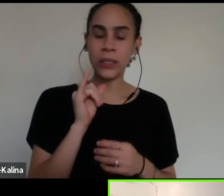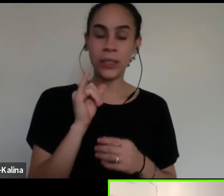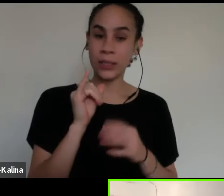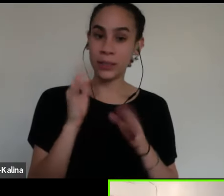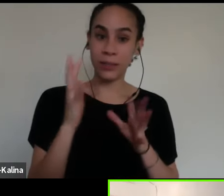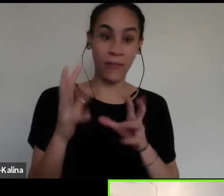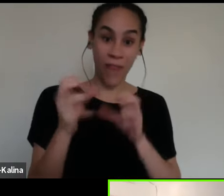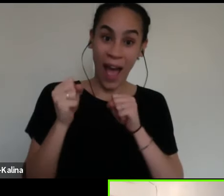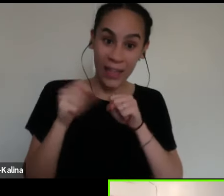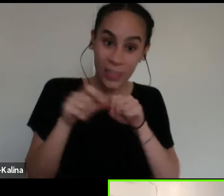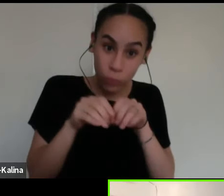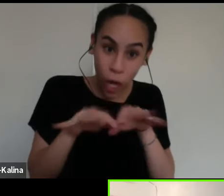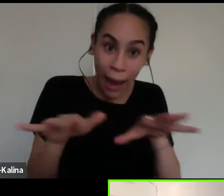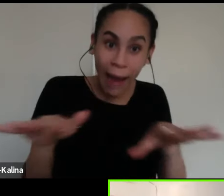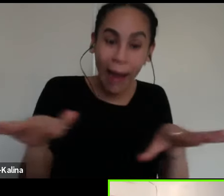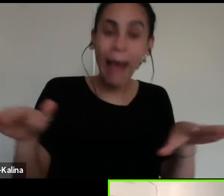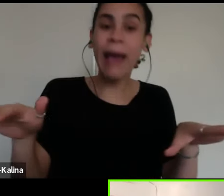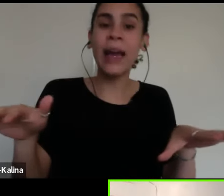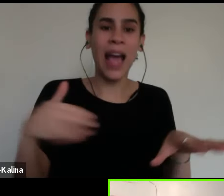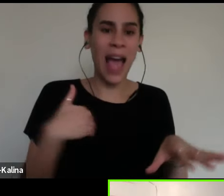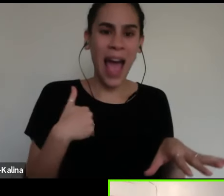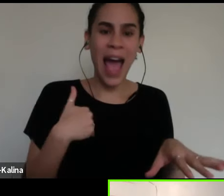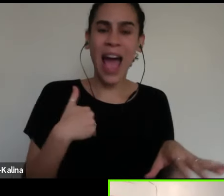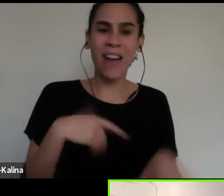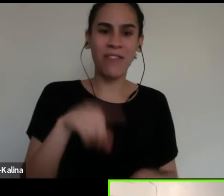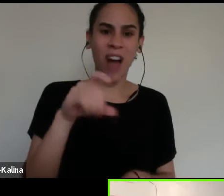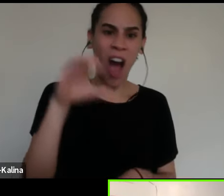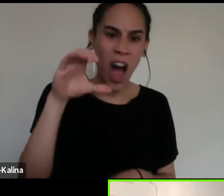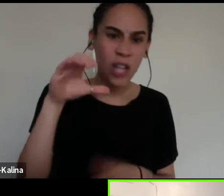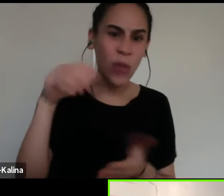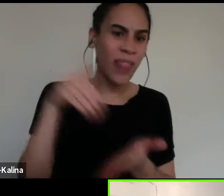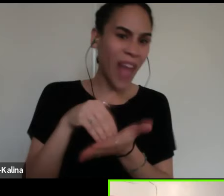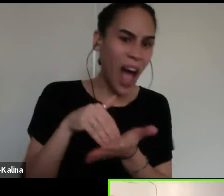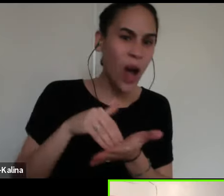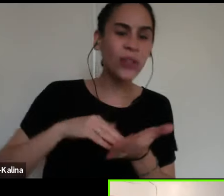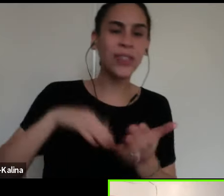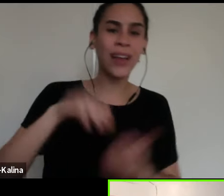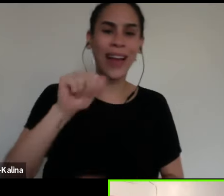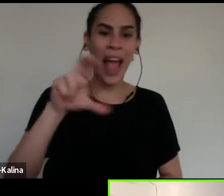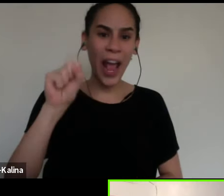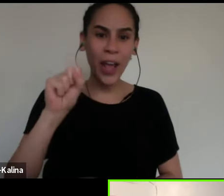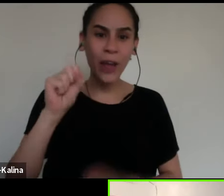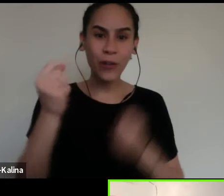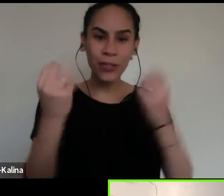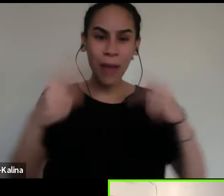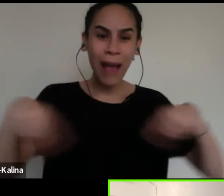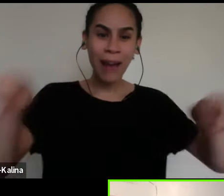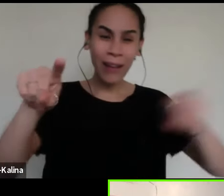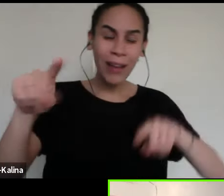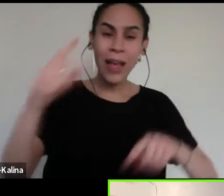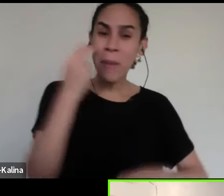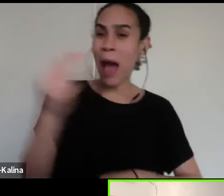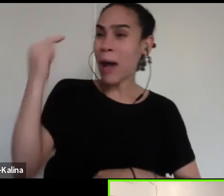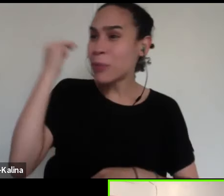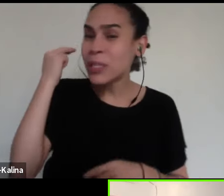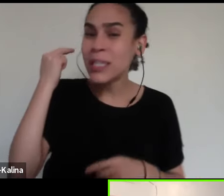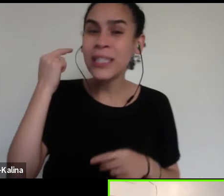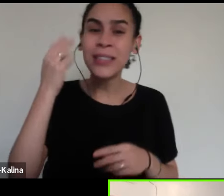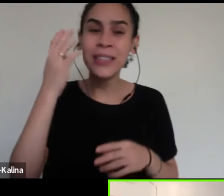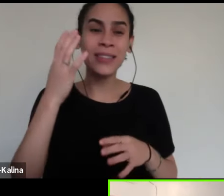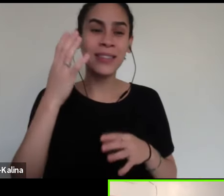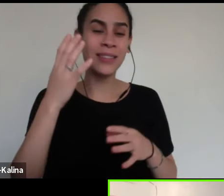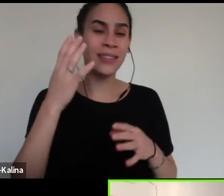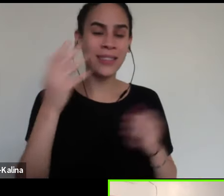spreading. And I mean, we're talking about hundreds of thousands of acres of, childhood memories and all of these, homes and what have you. So there's a